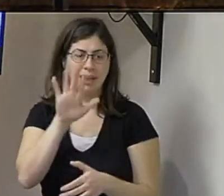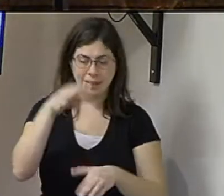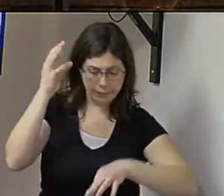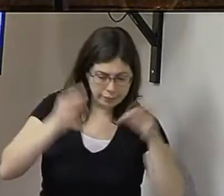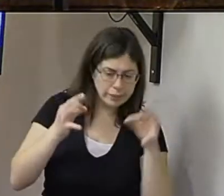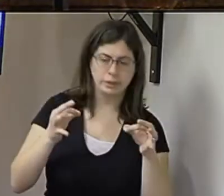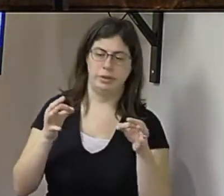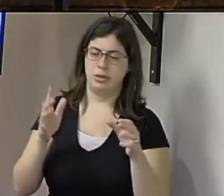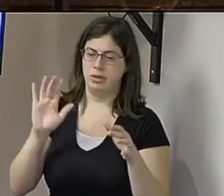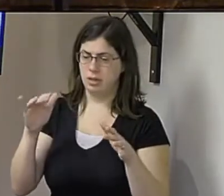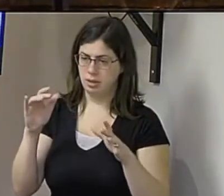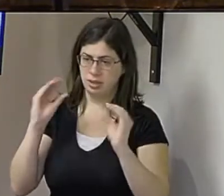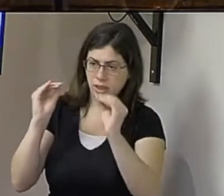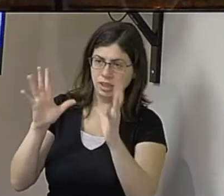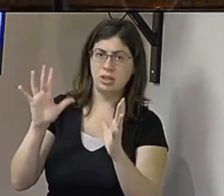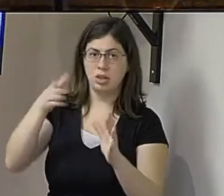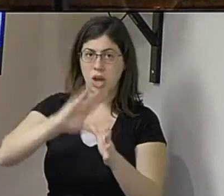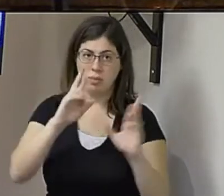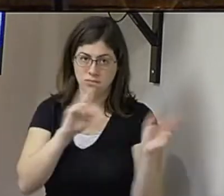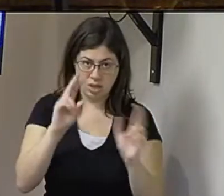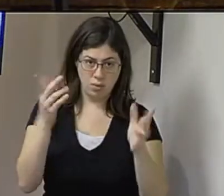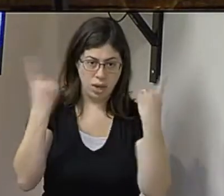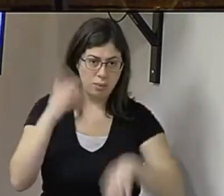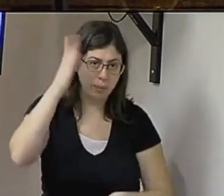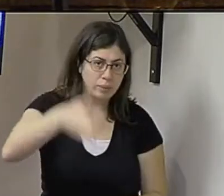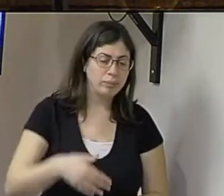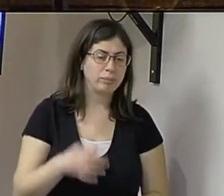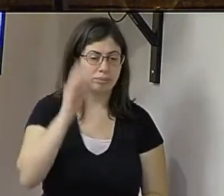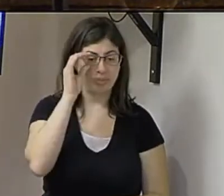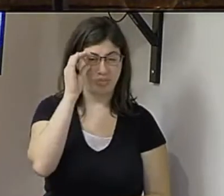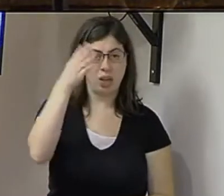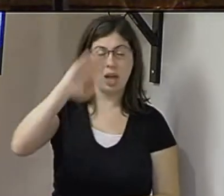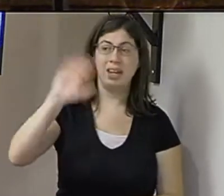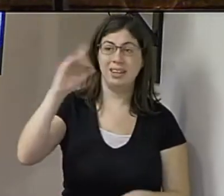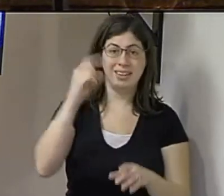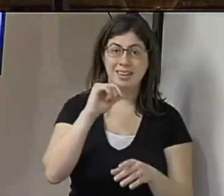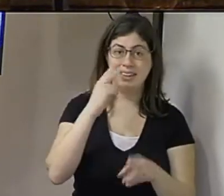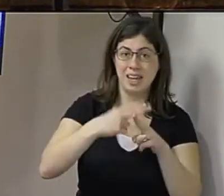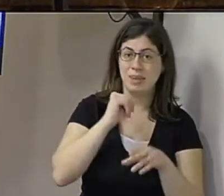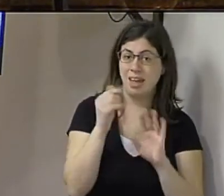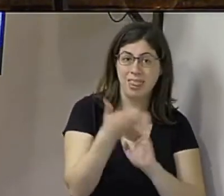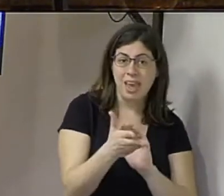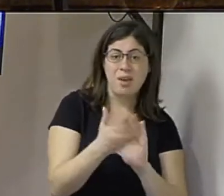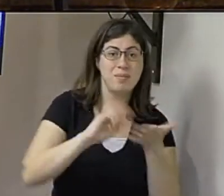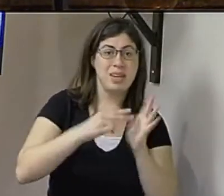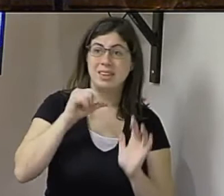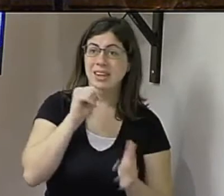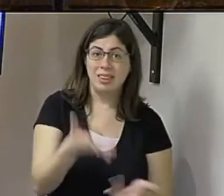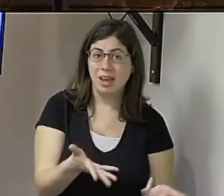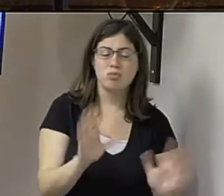judgment and instruction. The Lord's been preparing her for what's about to happen. Just because God's name isn't mentioned in the book, right, it doesn't mean that he's not present in the whole